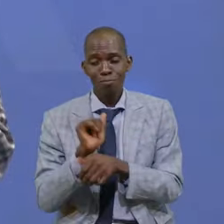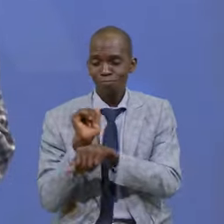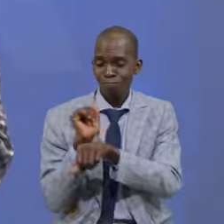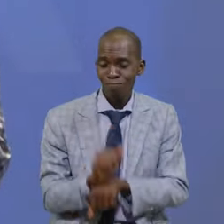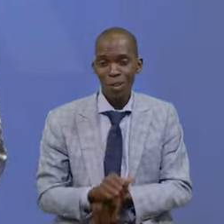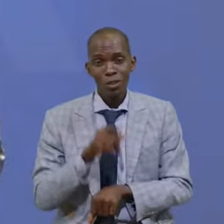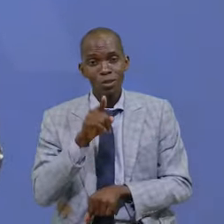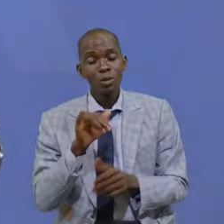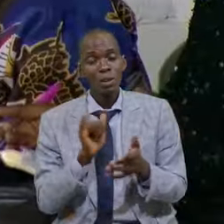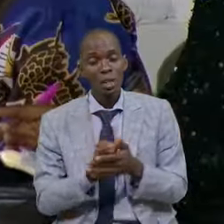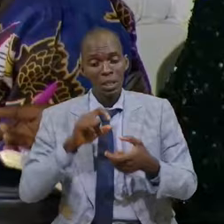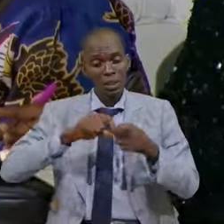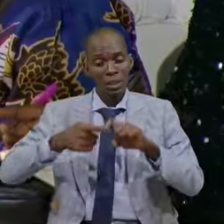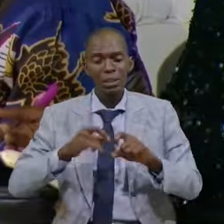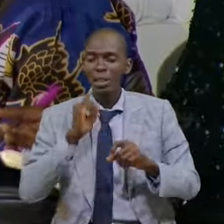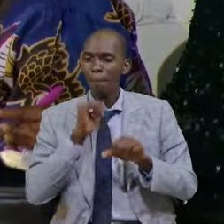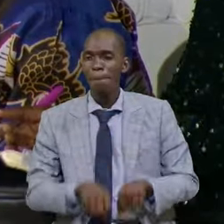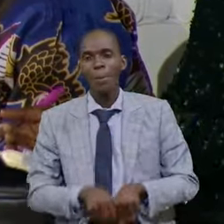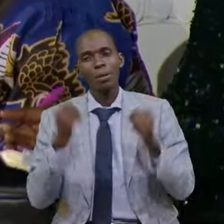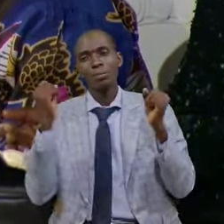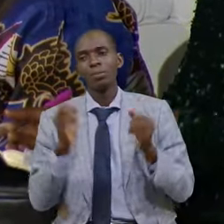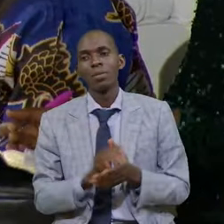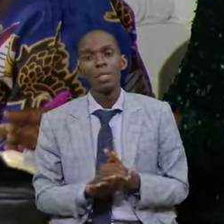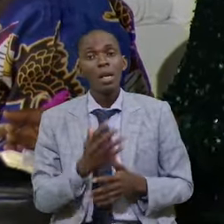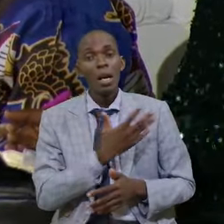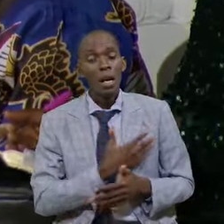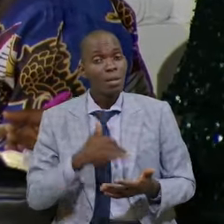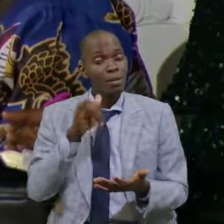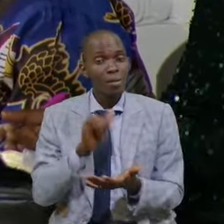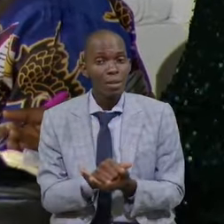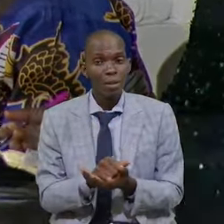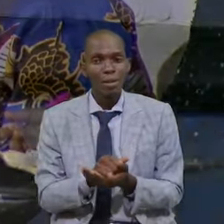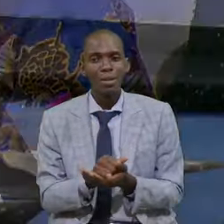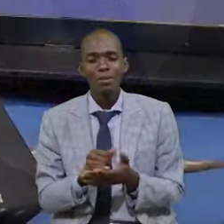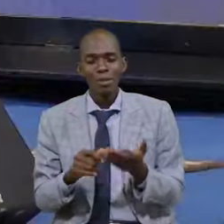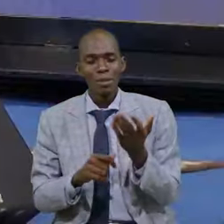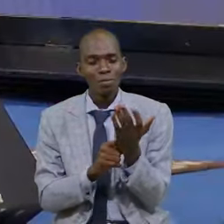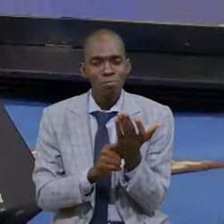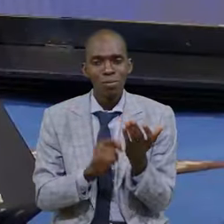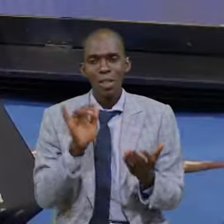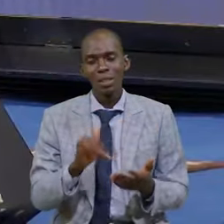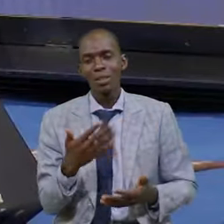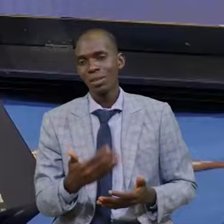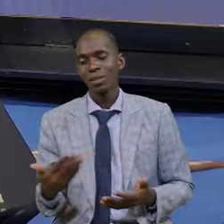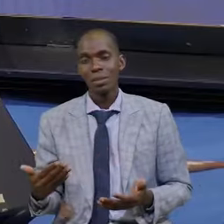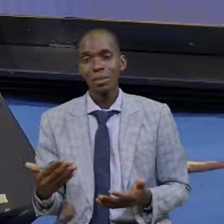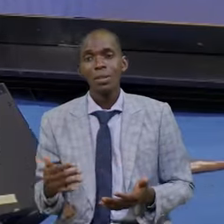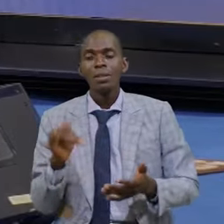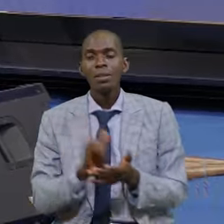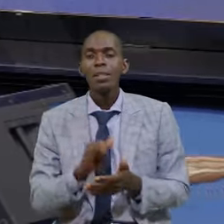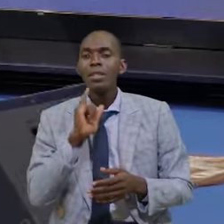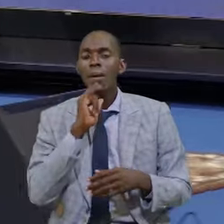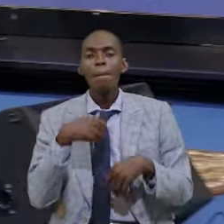the chain is broken. And that sensuality that is making